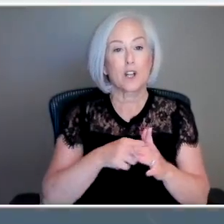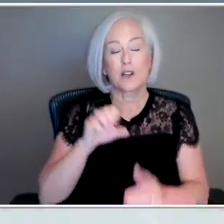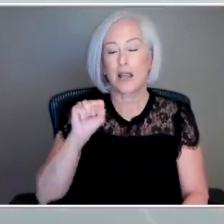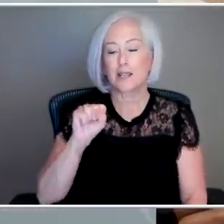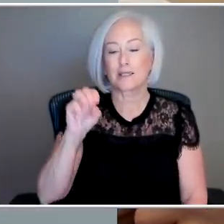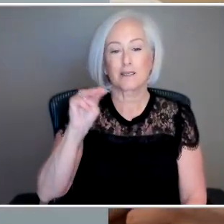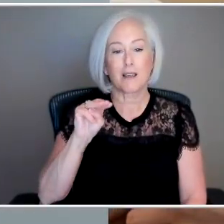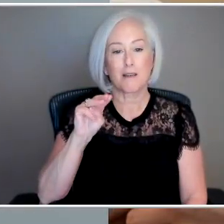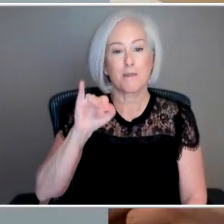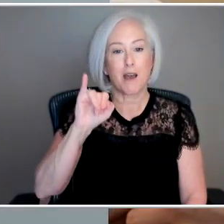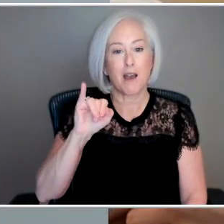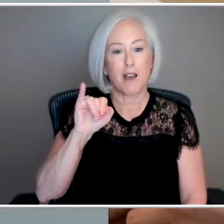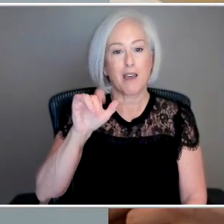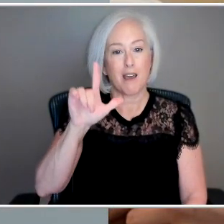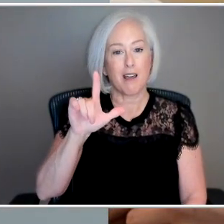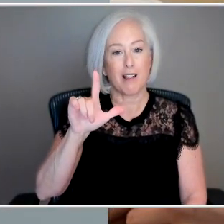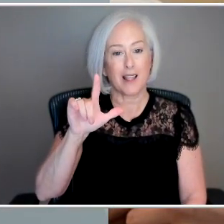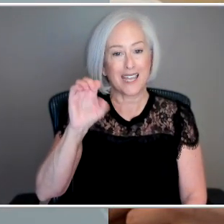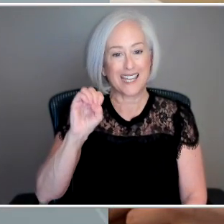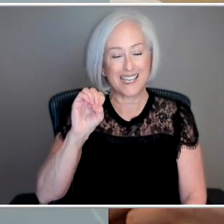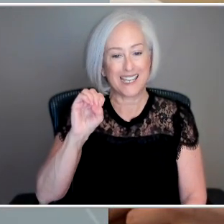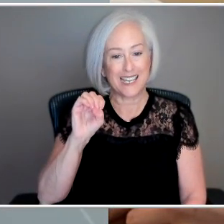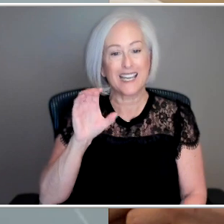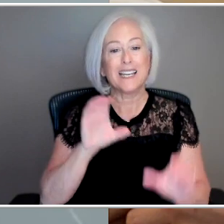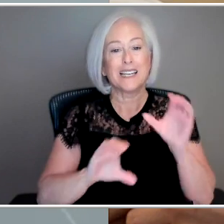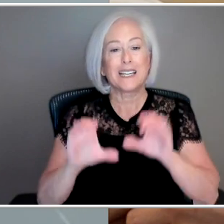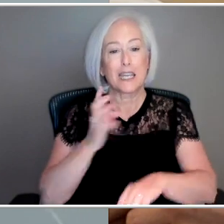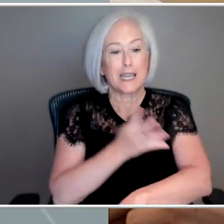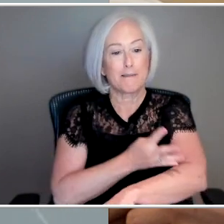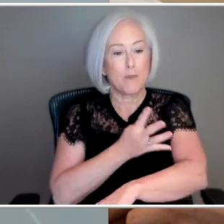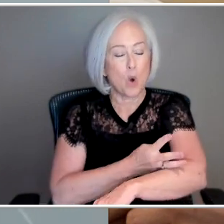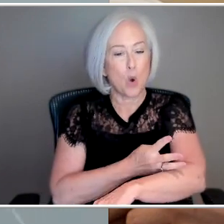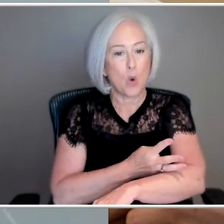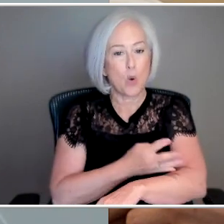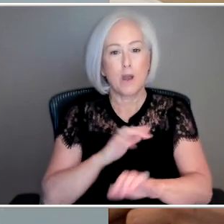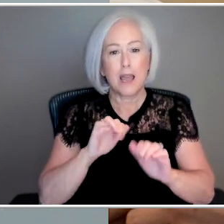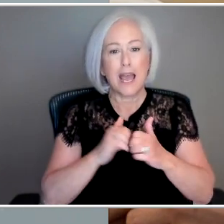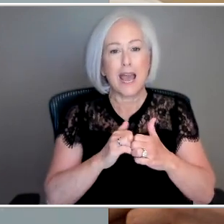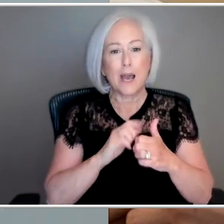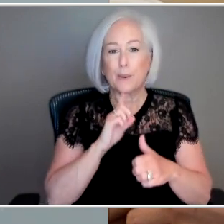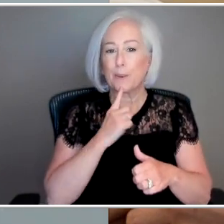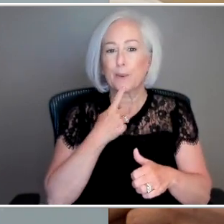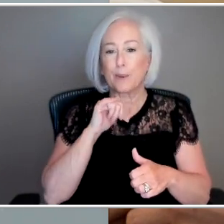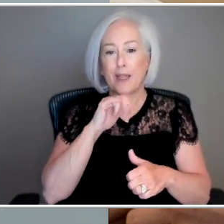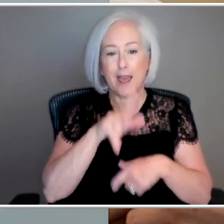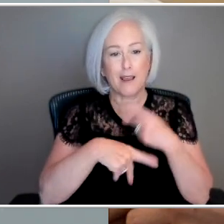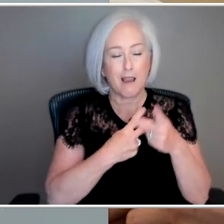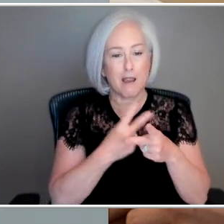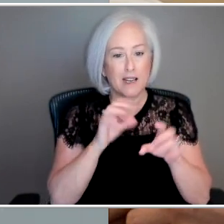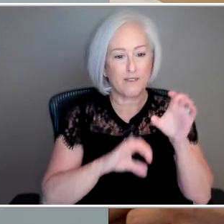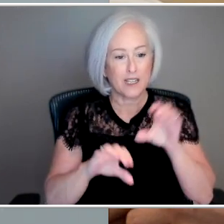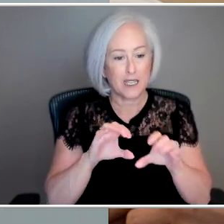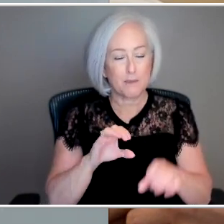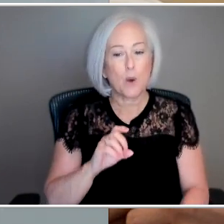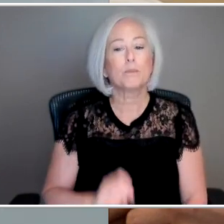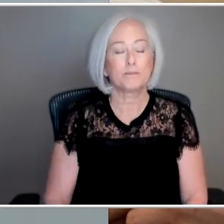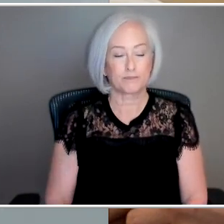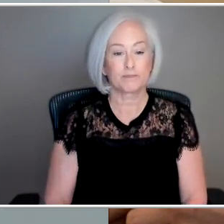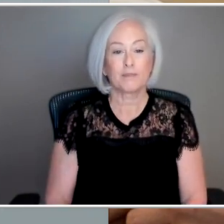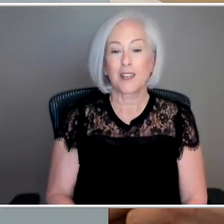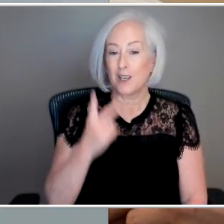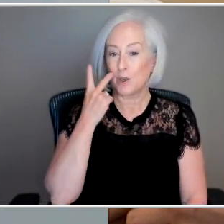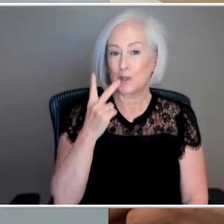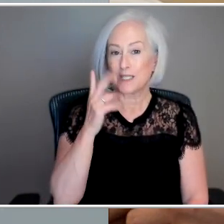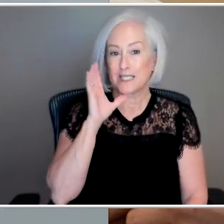S-M-I-L-E chemo. How intense is this specific type of chemo? Yeah, so when he was transferred over here, we did